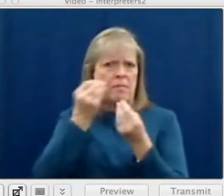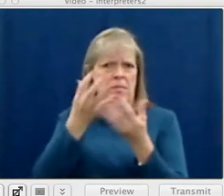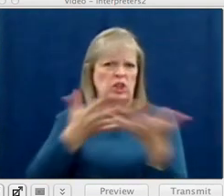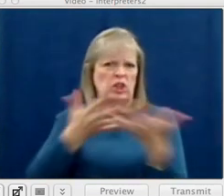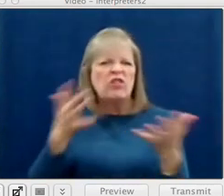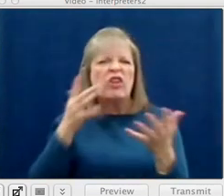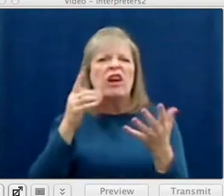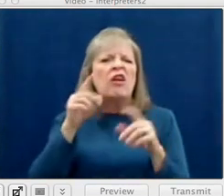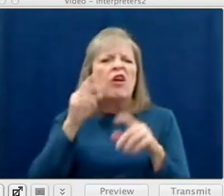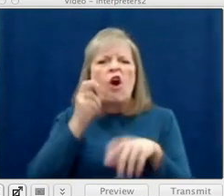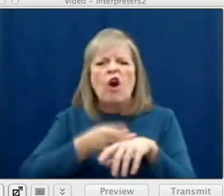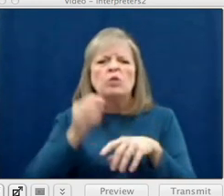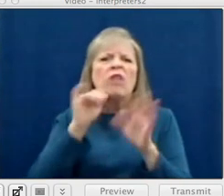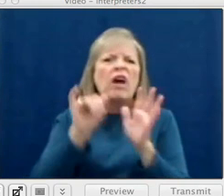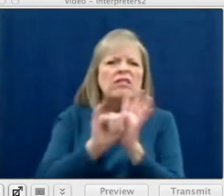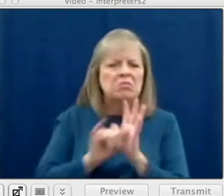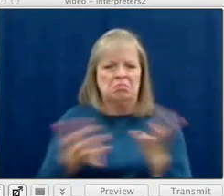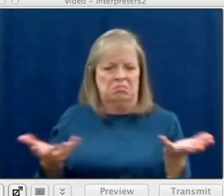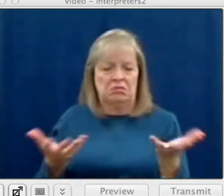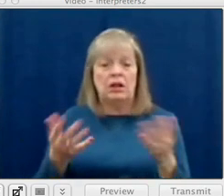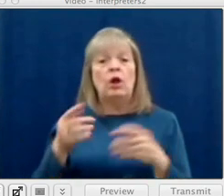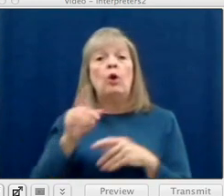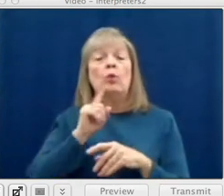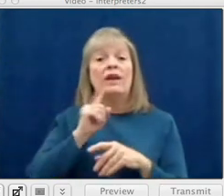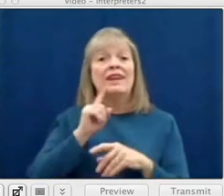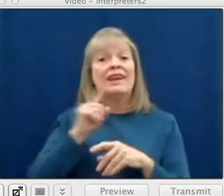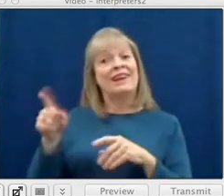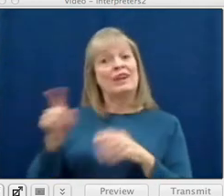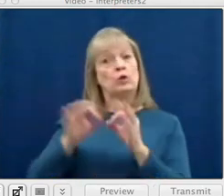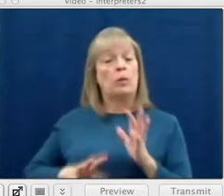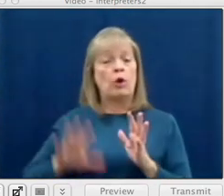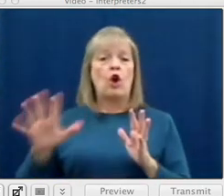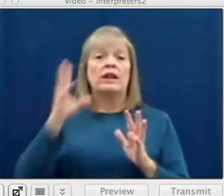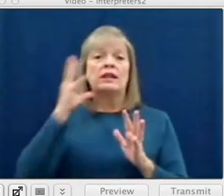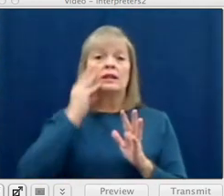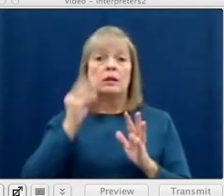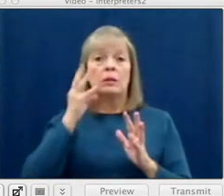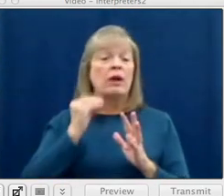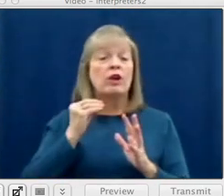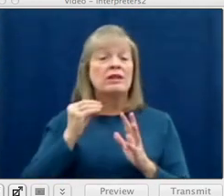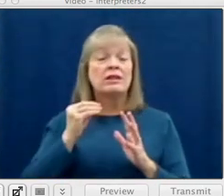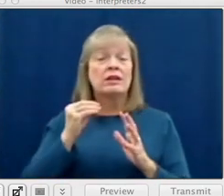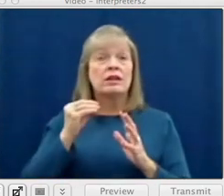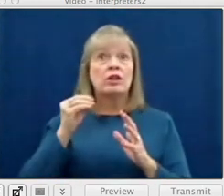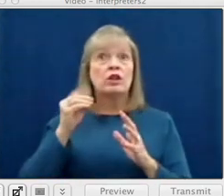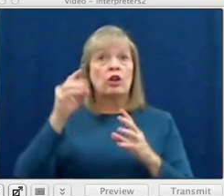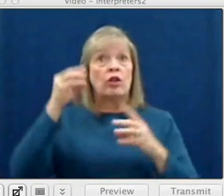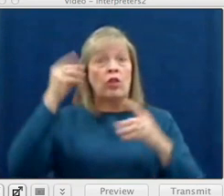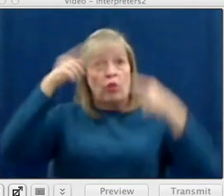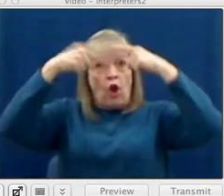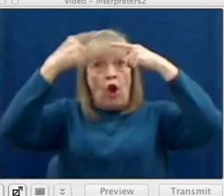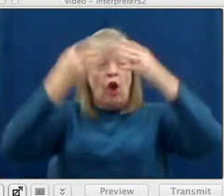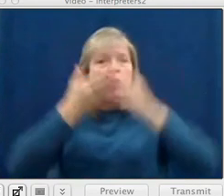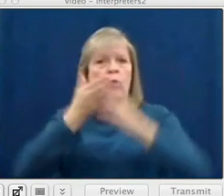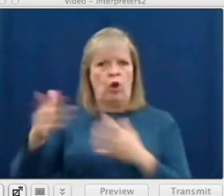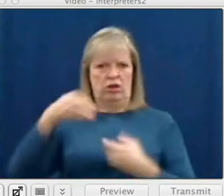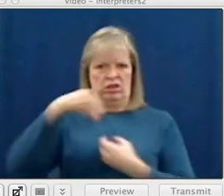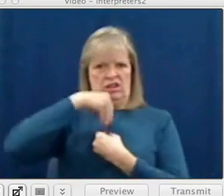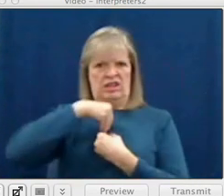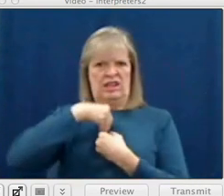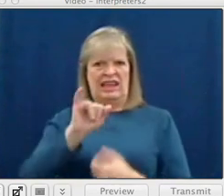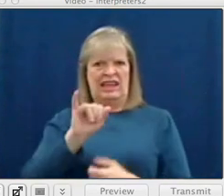see, her experience is really being processed through her own intrapersonal demands, which is very common because usually